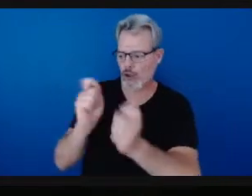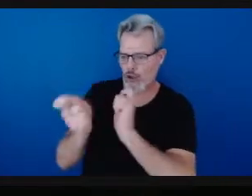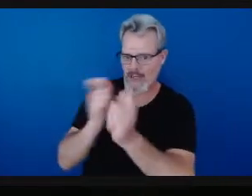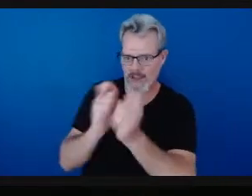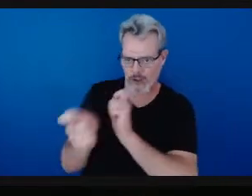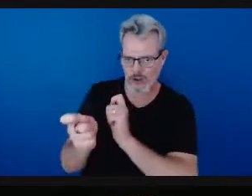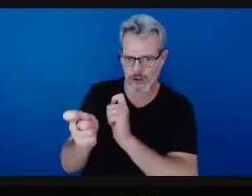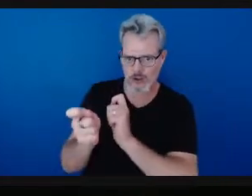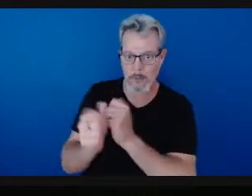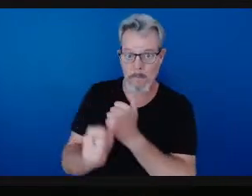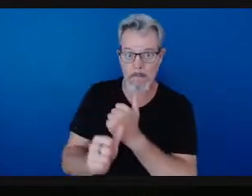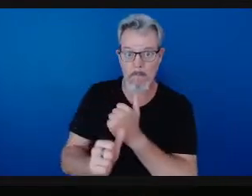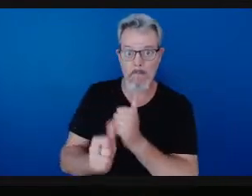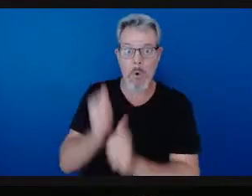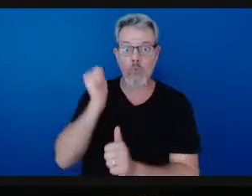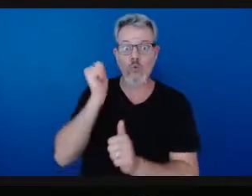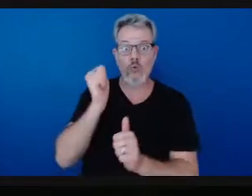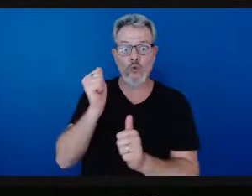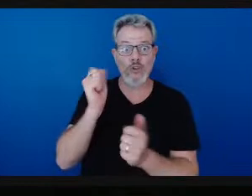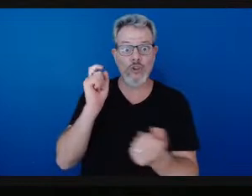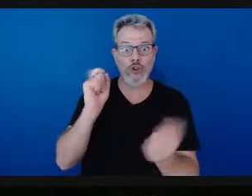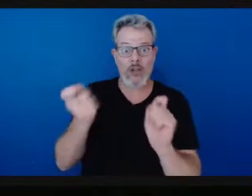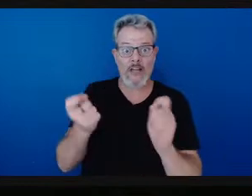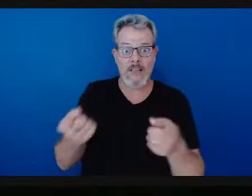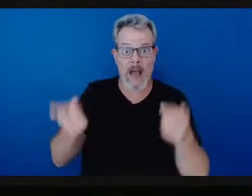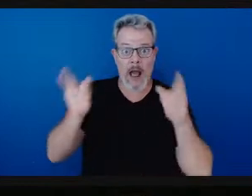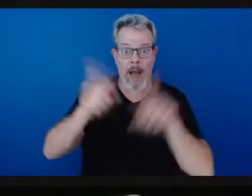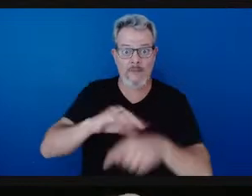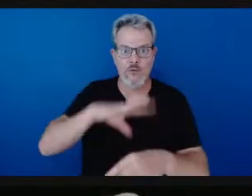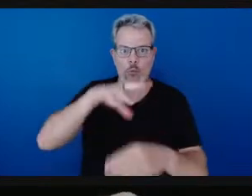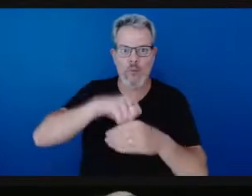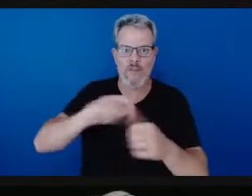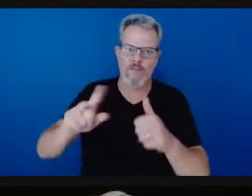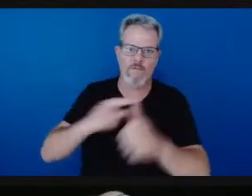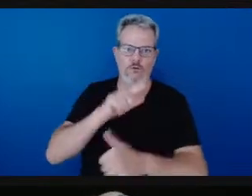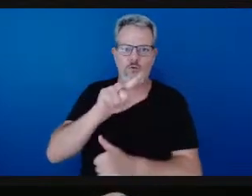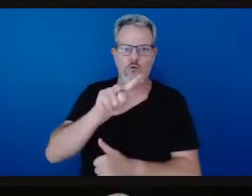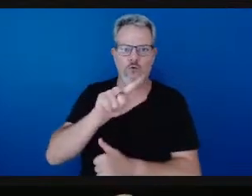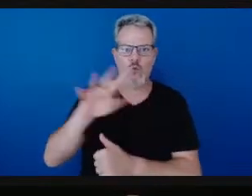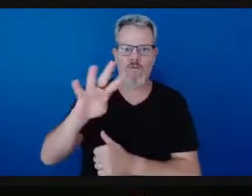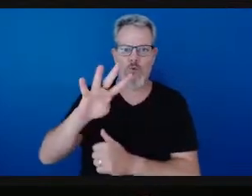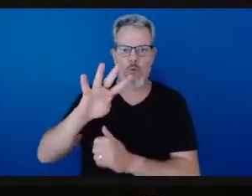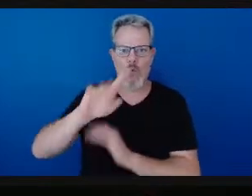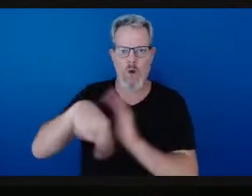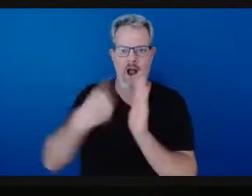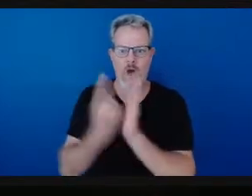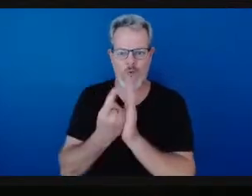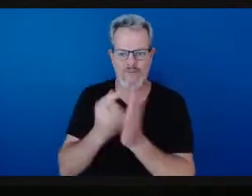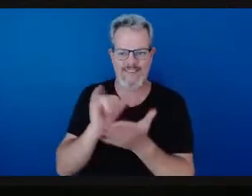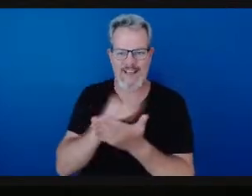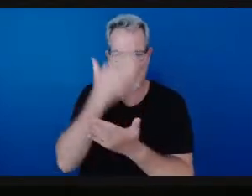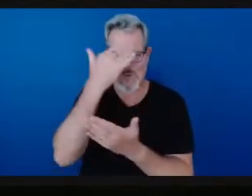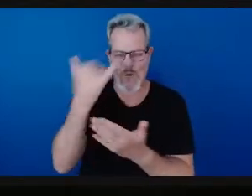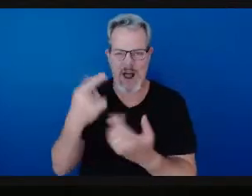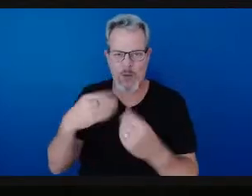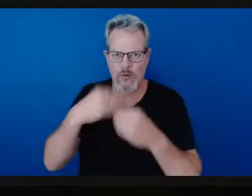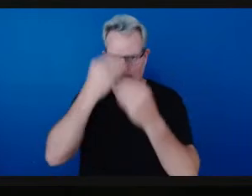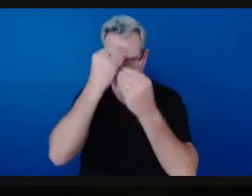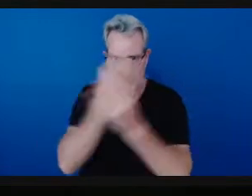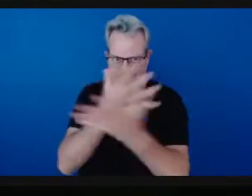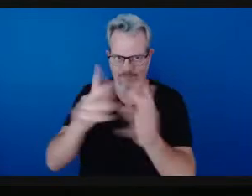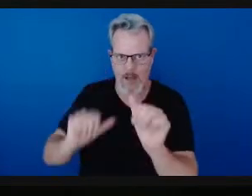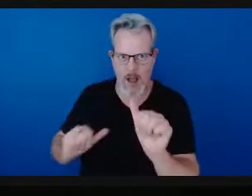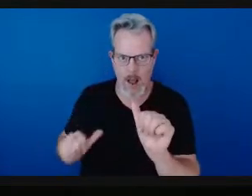change happens in this first 24 hours, which is why we like to bring this version of the update when this activity